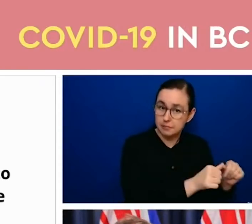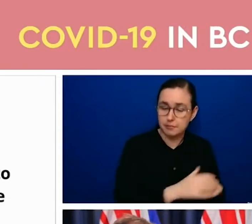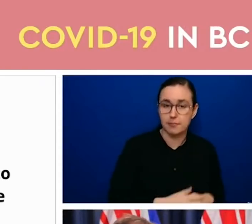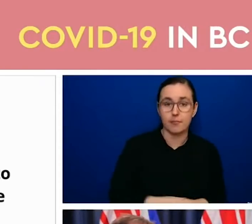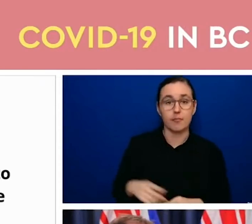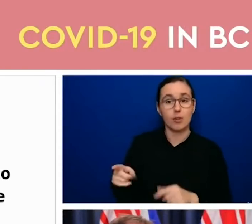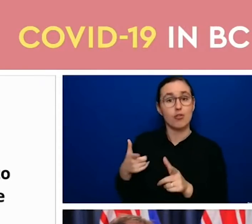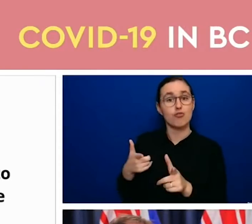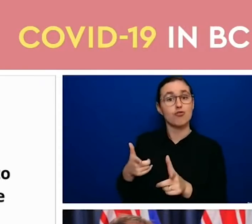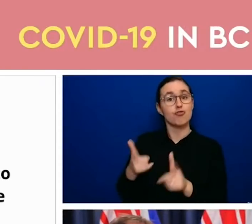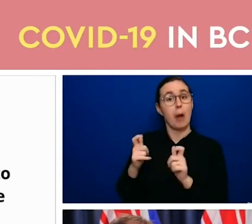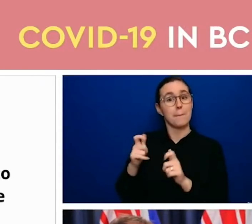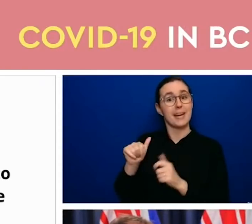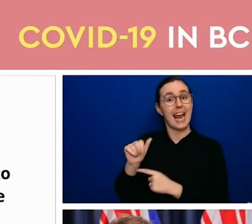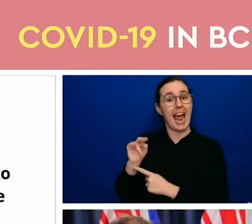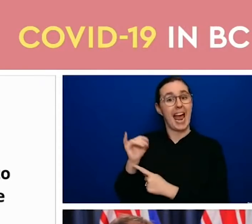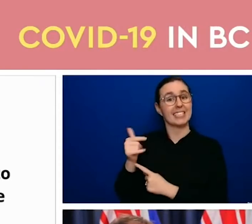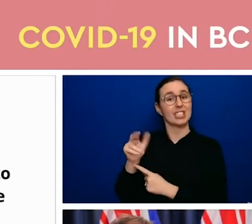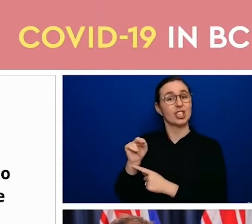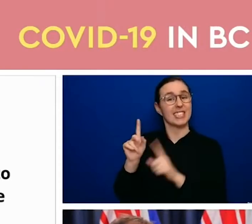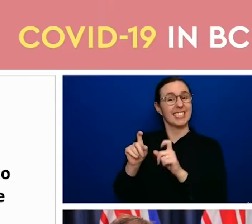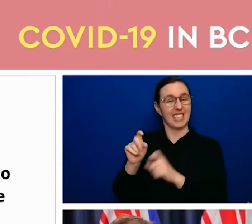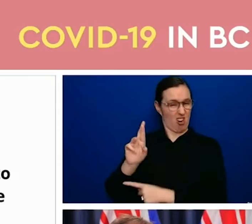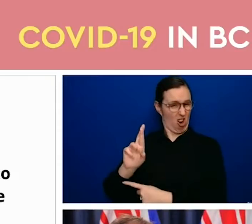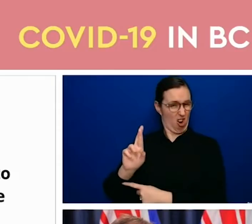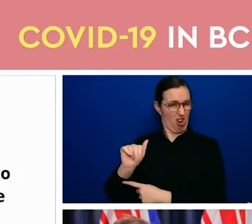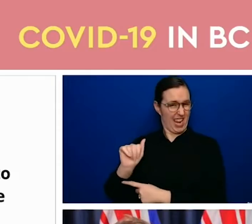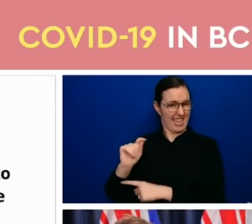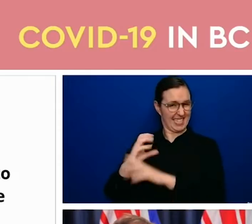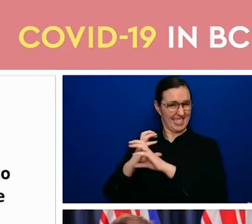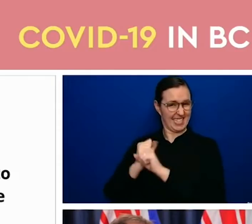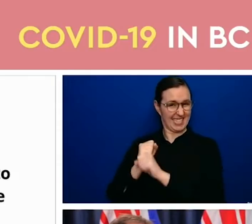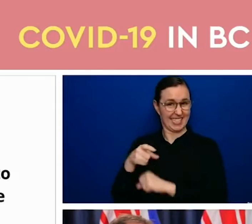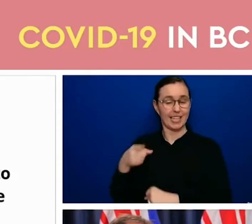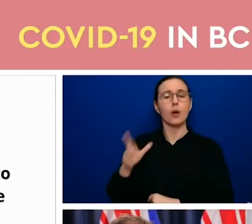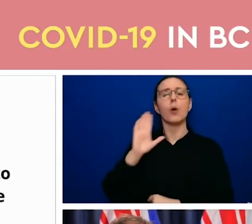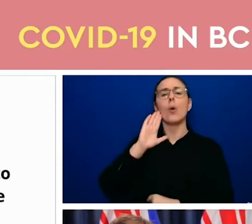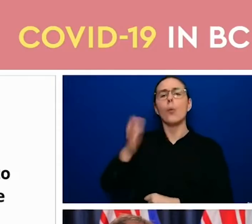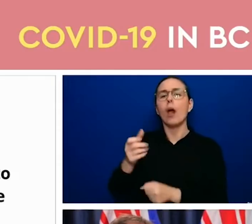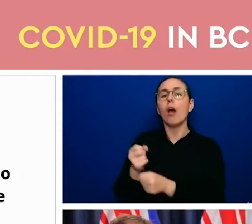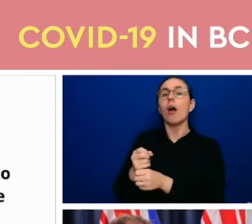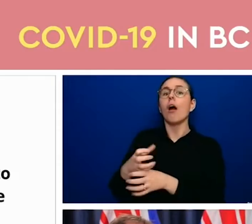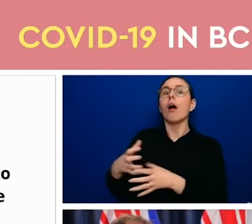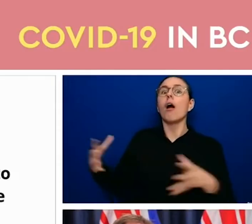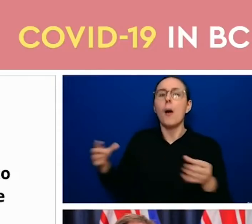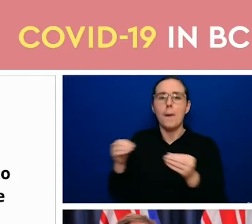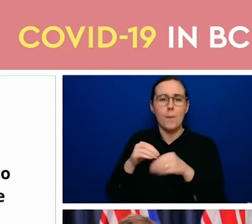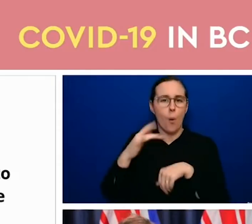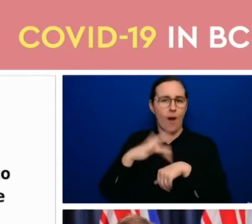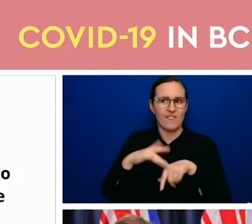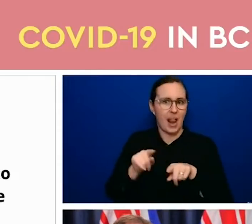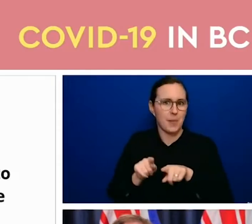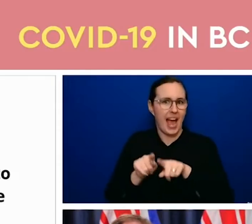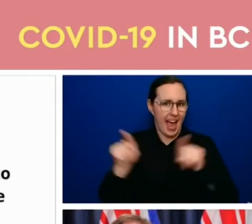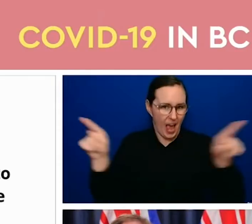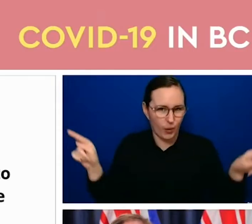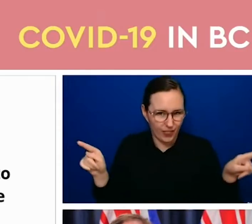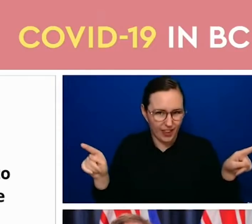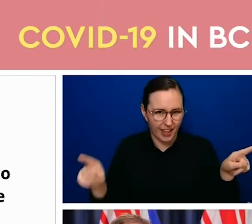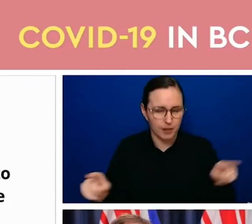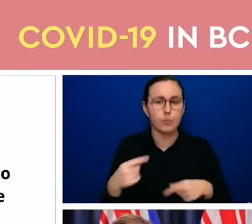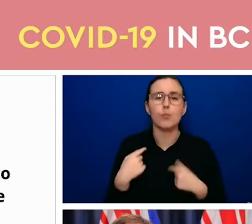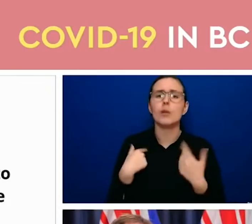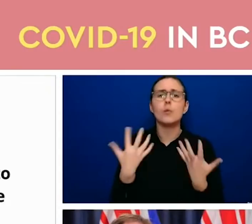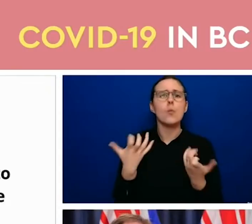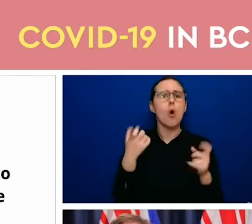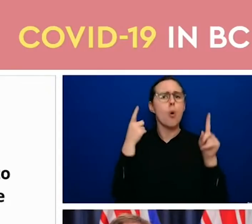What we're going to do is make tests availability easier for people and get them into the hands of more people for their use when